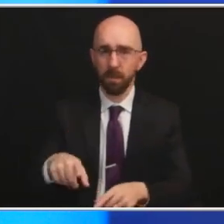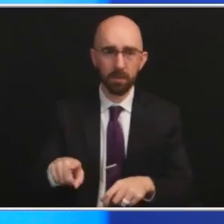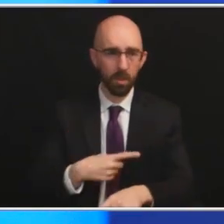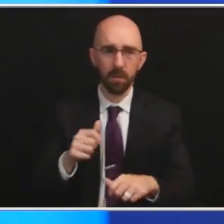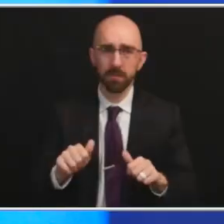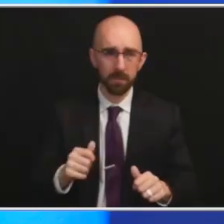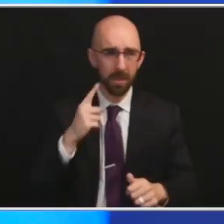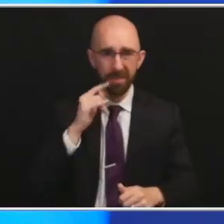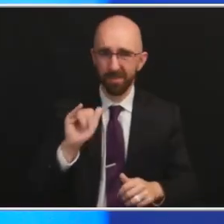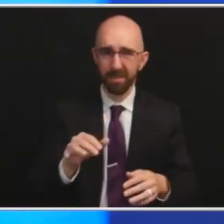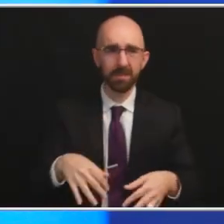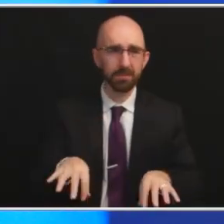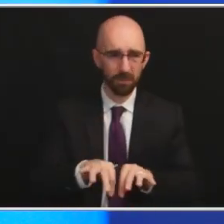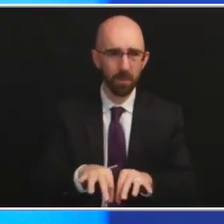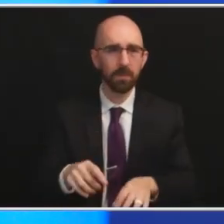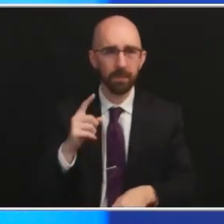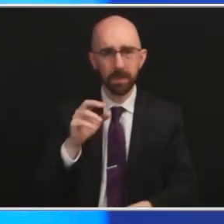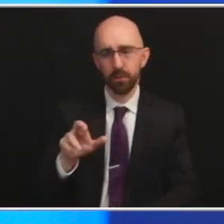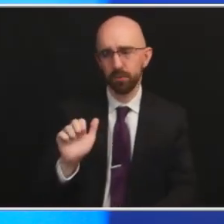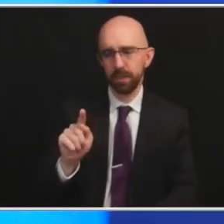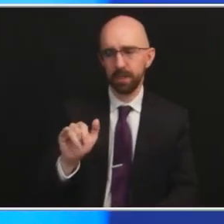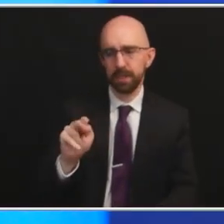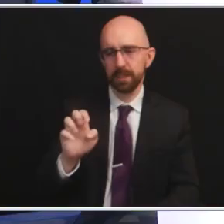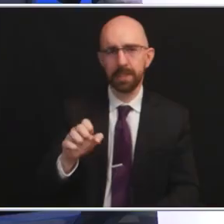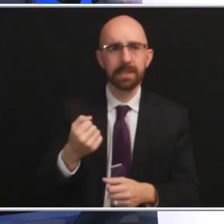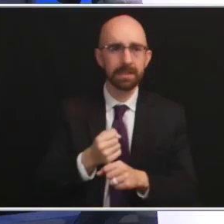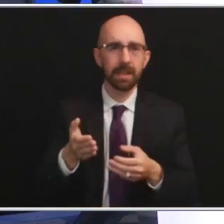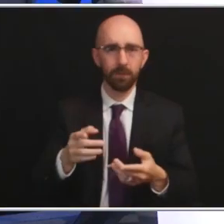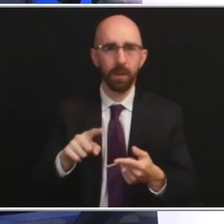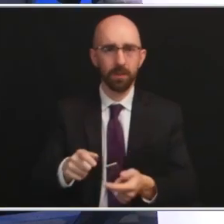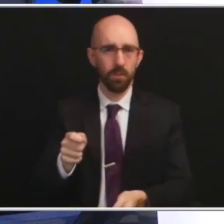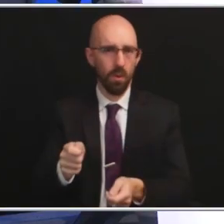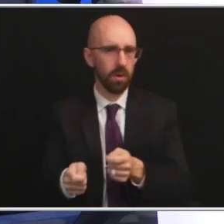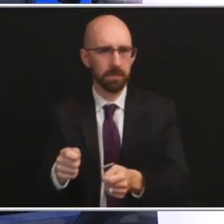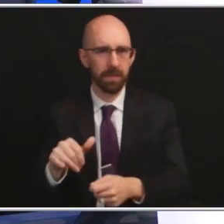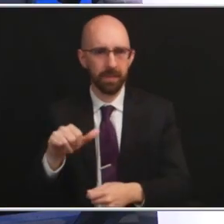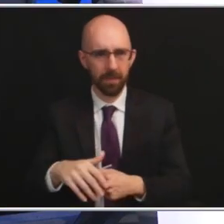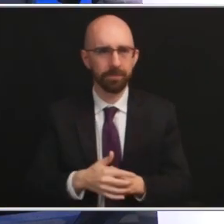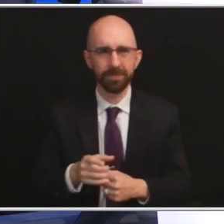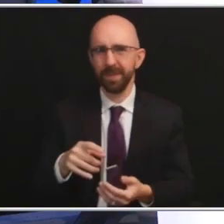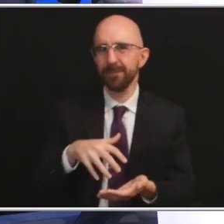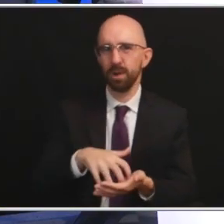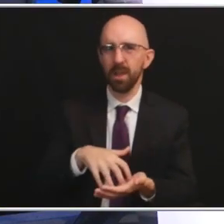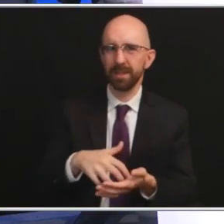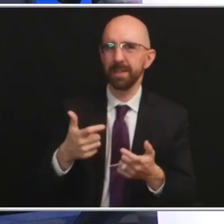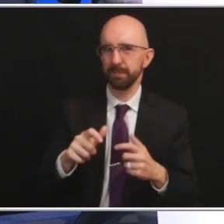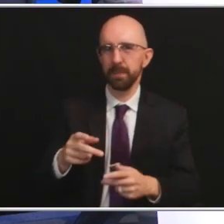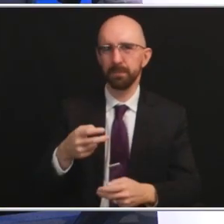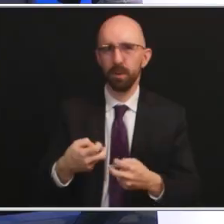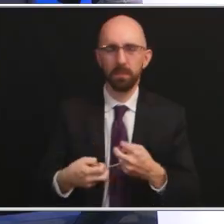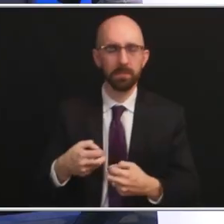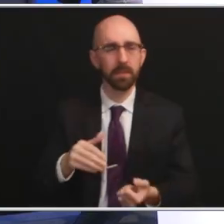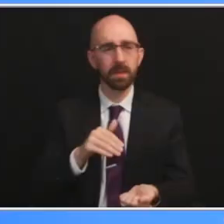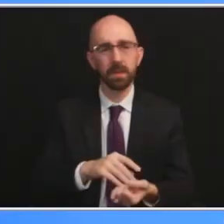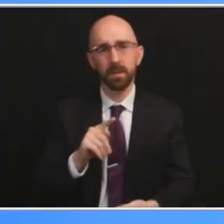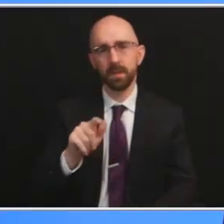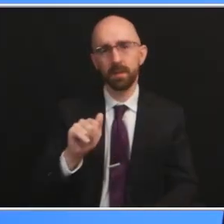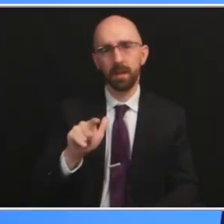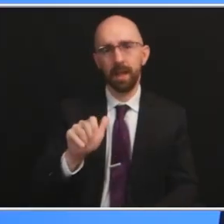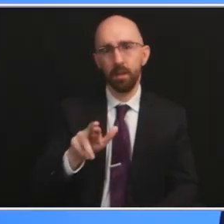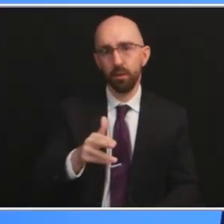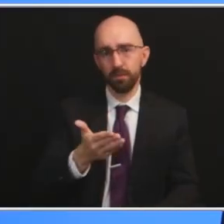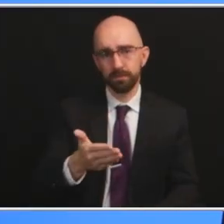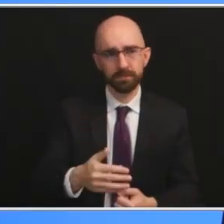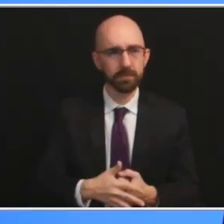important. And I think creatine is a safe way to help augment that. Yeah, frailty is a big problem. That's for sure. Right. Dr. Taylor? I just want to